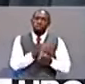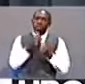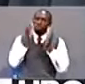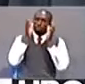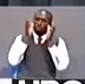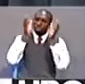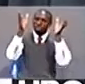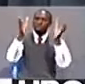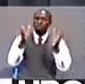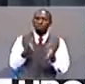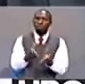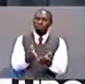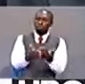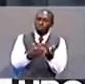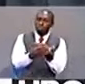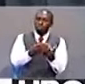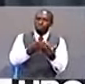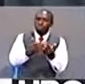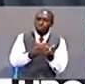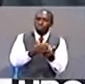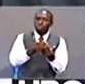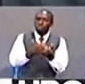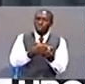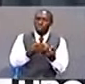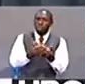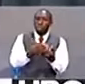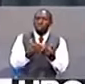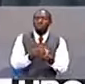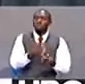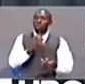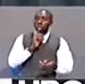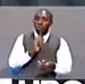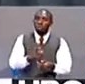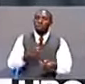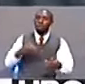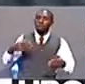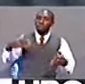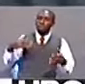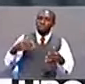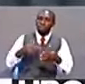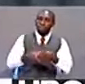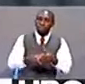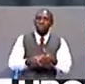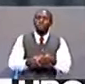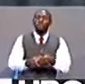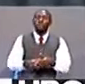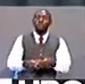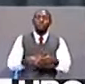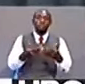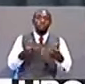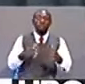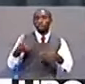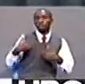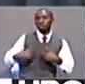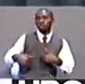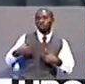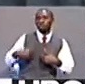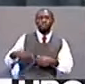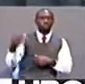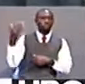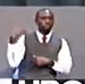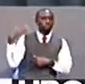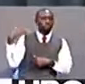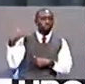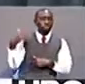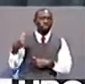to ensure that coronary angioplasty and stent placement was done in India, to